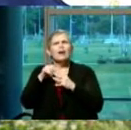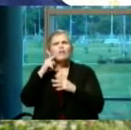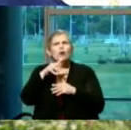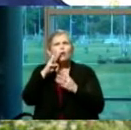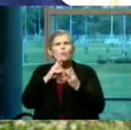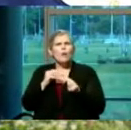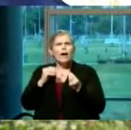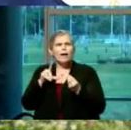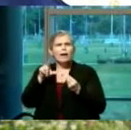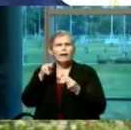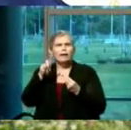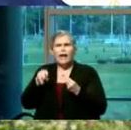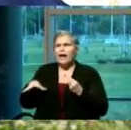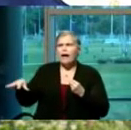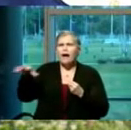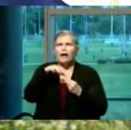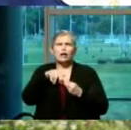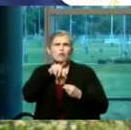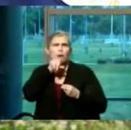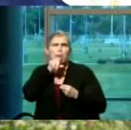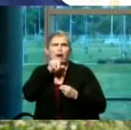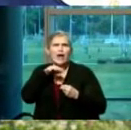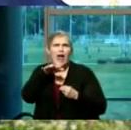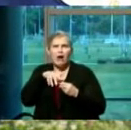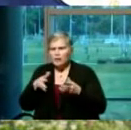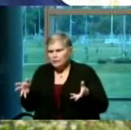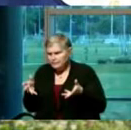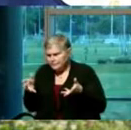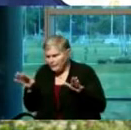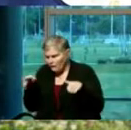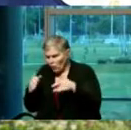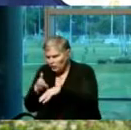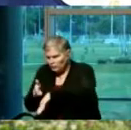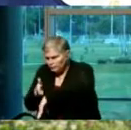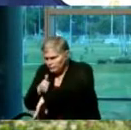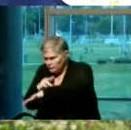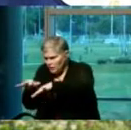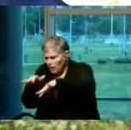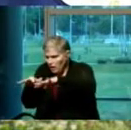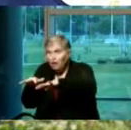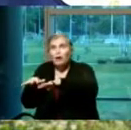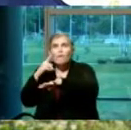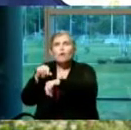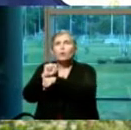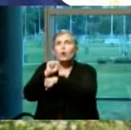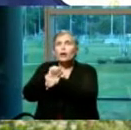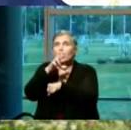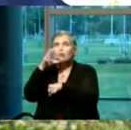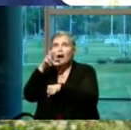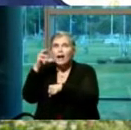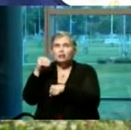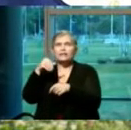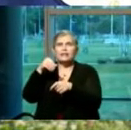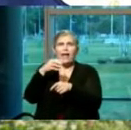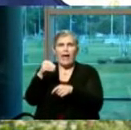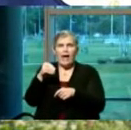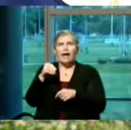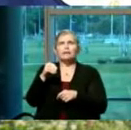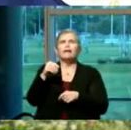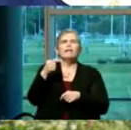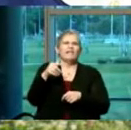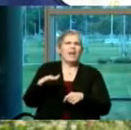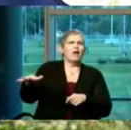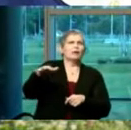riparian areas while improving irrigation water management on working ranches in three distinct tributaries of the Gunnison